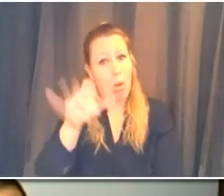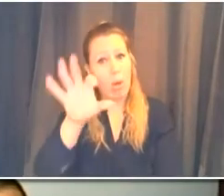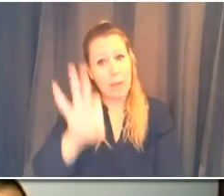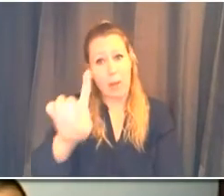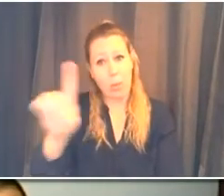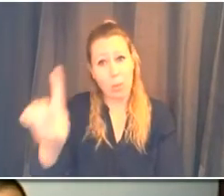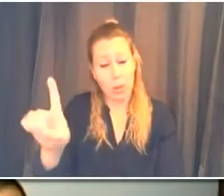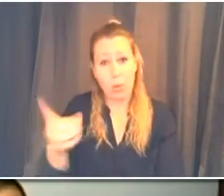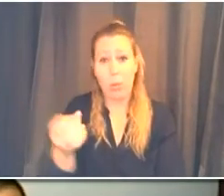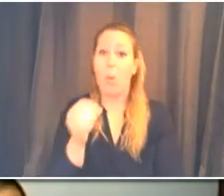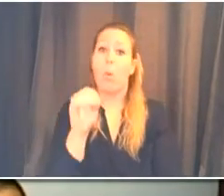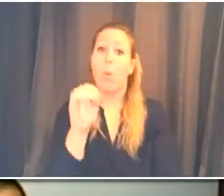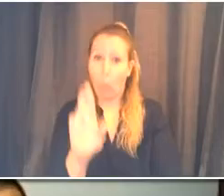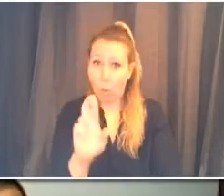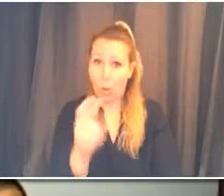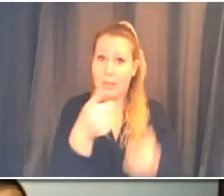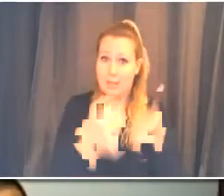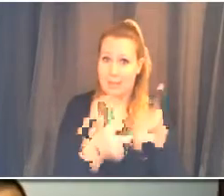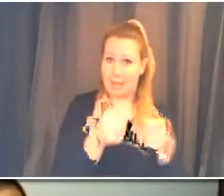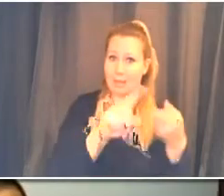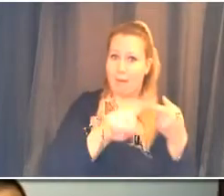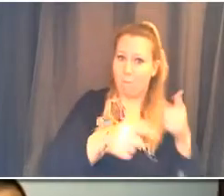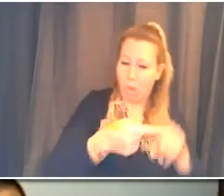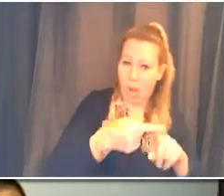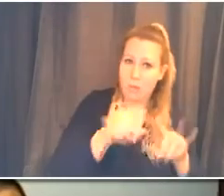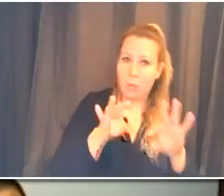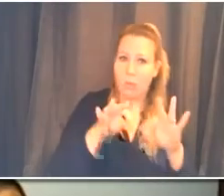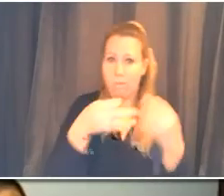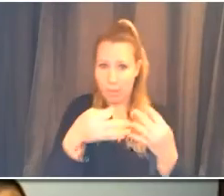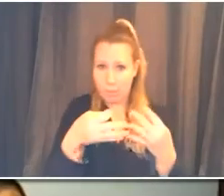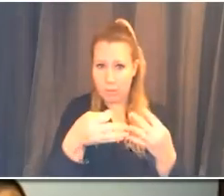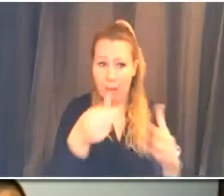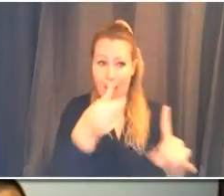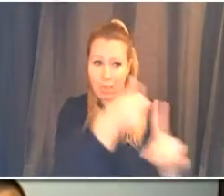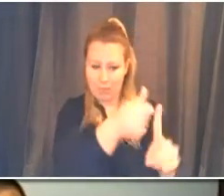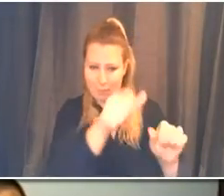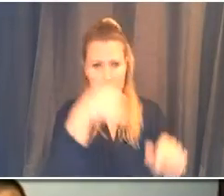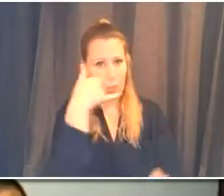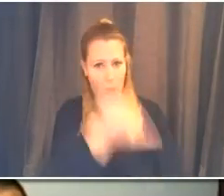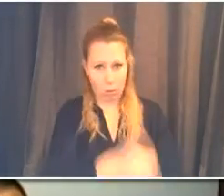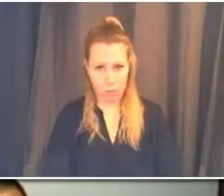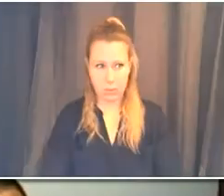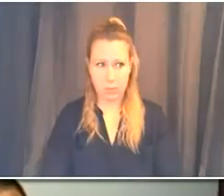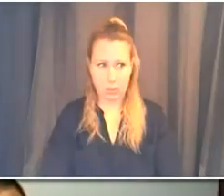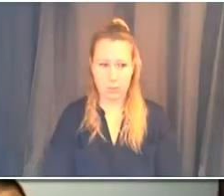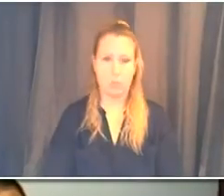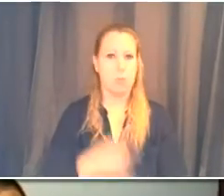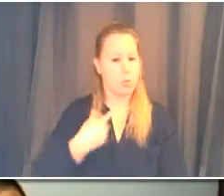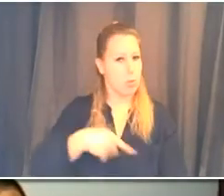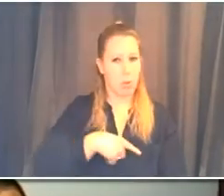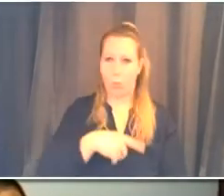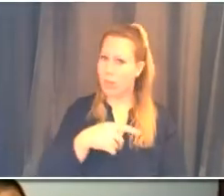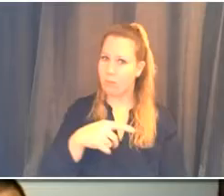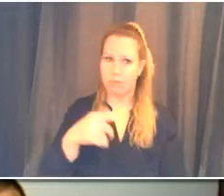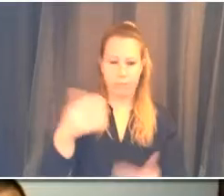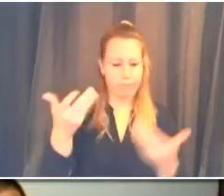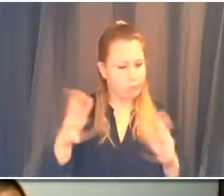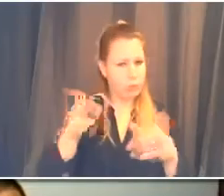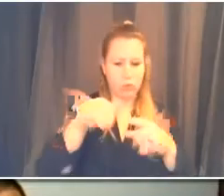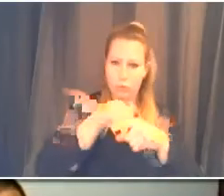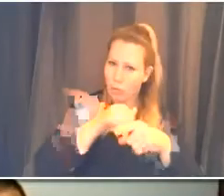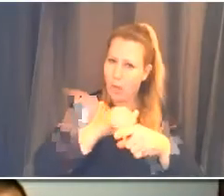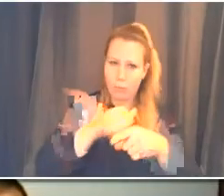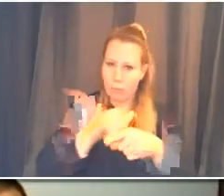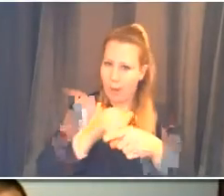family your friends your neighbors if they get that text maybe you could text a group you know like and then somebody will get that call to